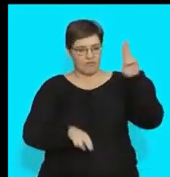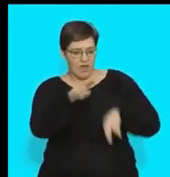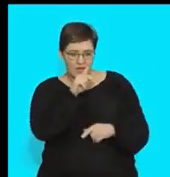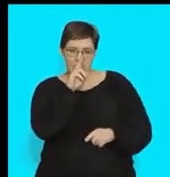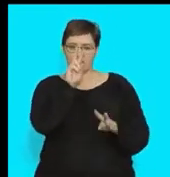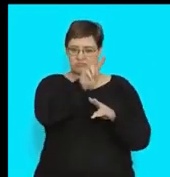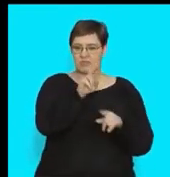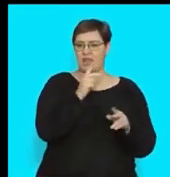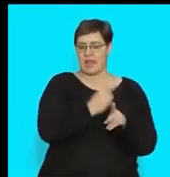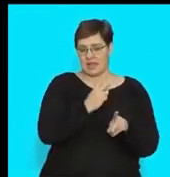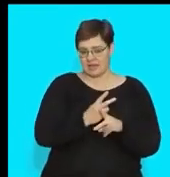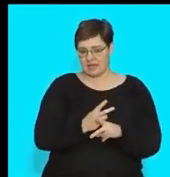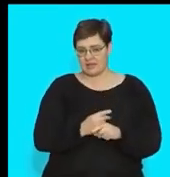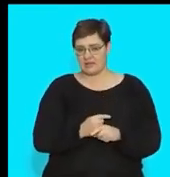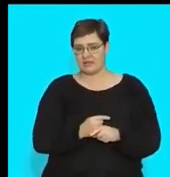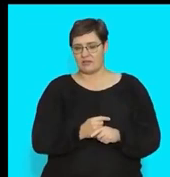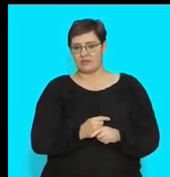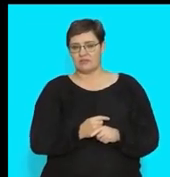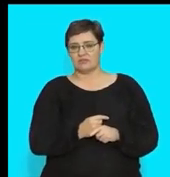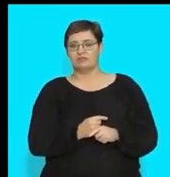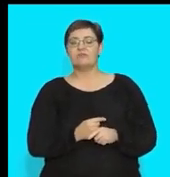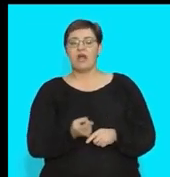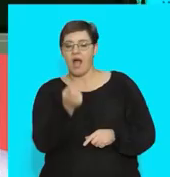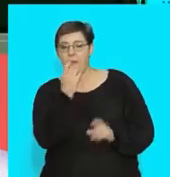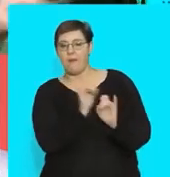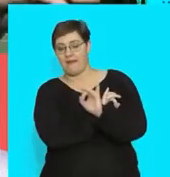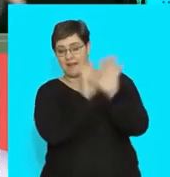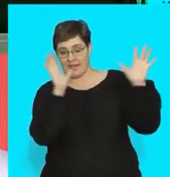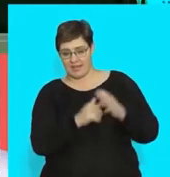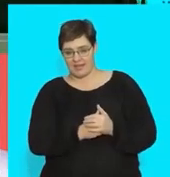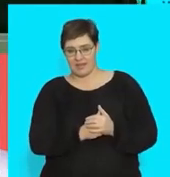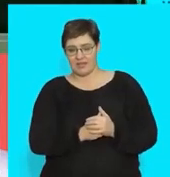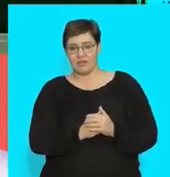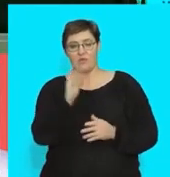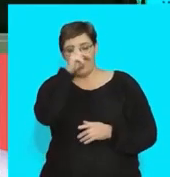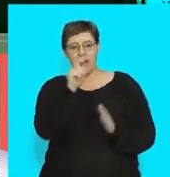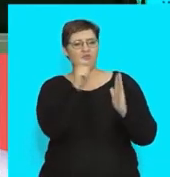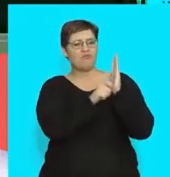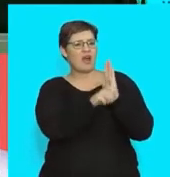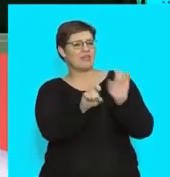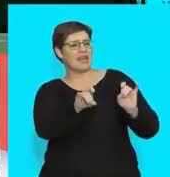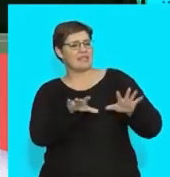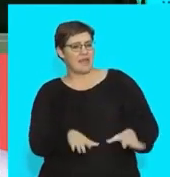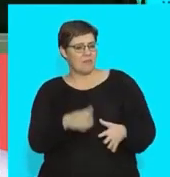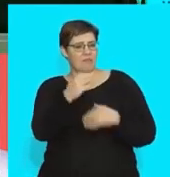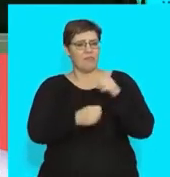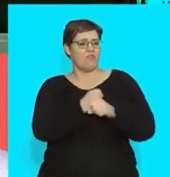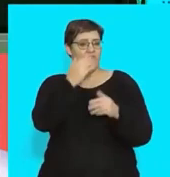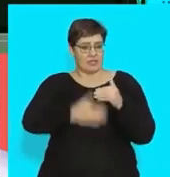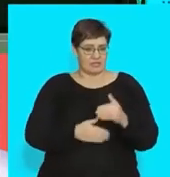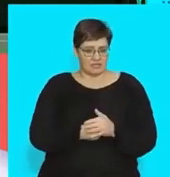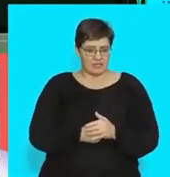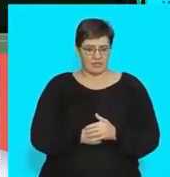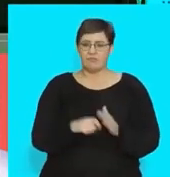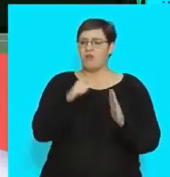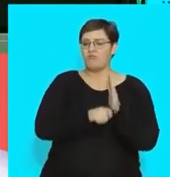those things, just so that we can, all right, so that things are much clearer. Remember, you're going to be writing exams at the end of the year, or you might be